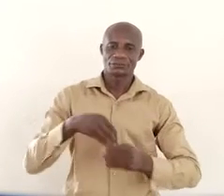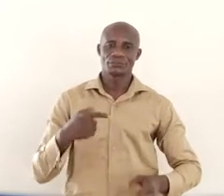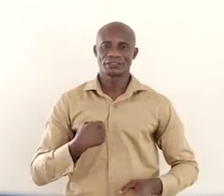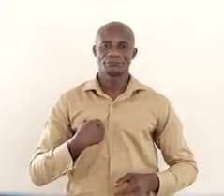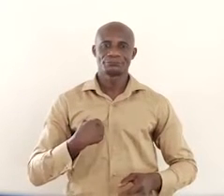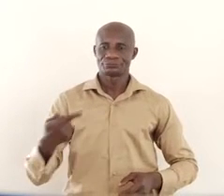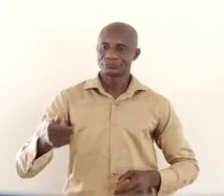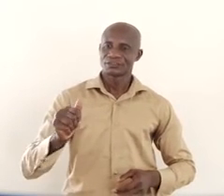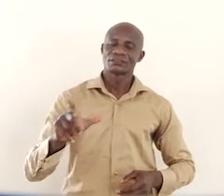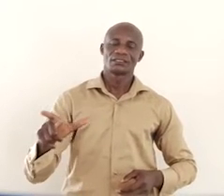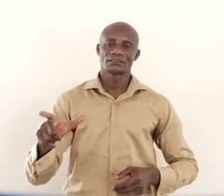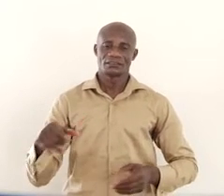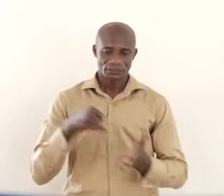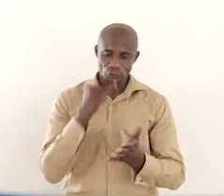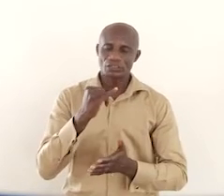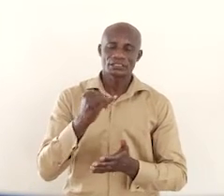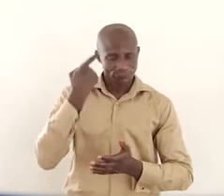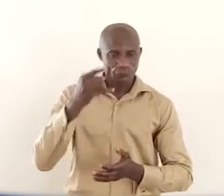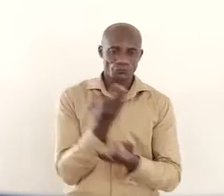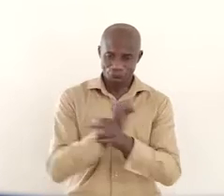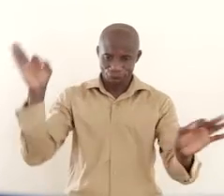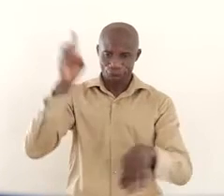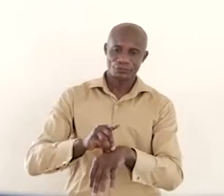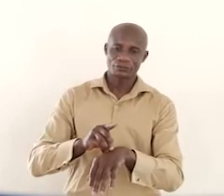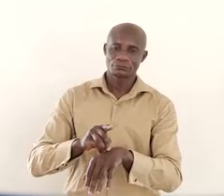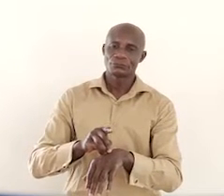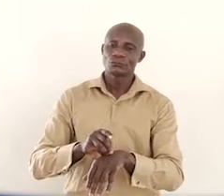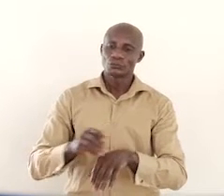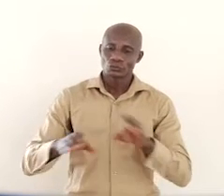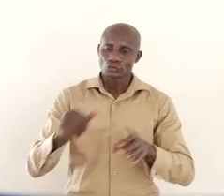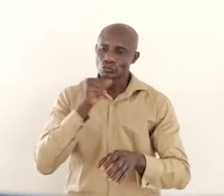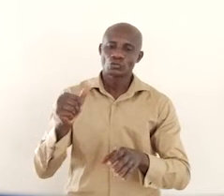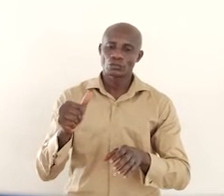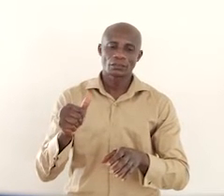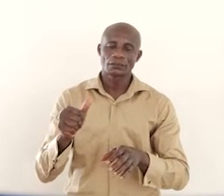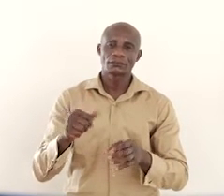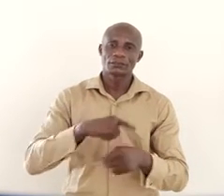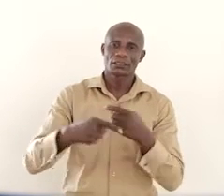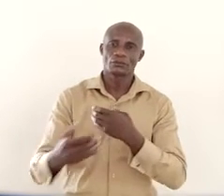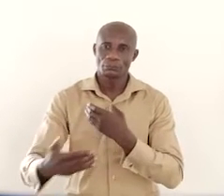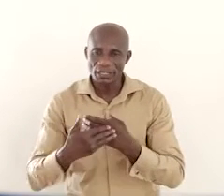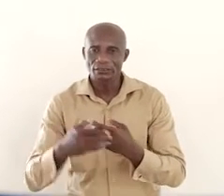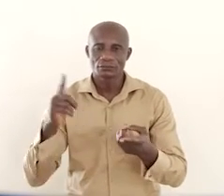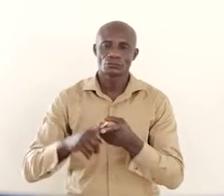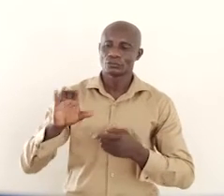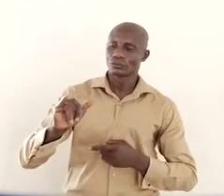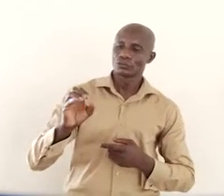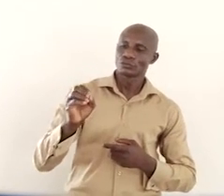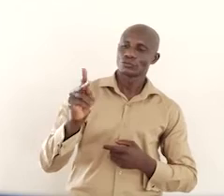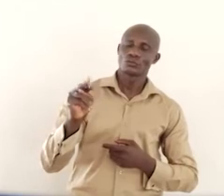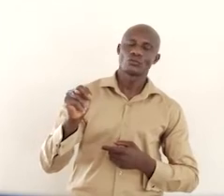Galatians 5:1, it is for freedom that Christ set us free. Do not fasten yourself back to the yoke